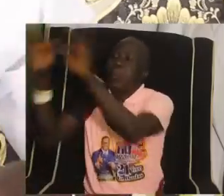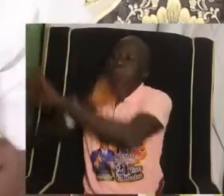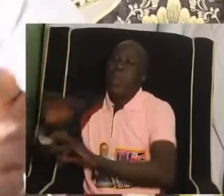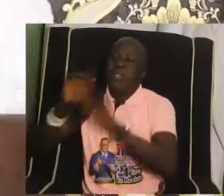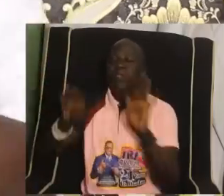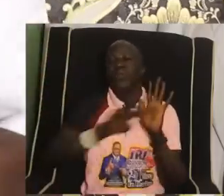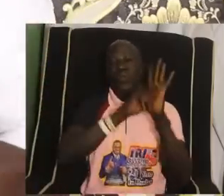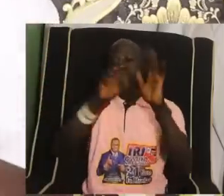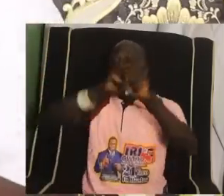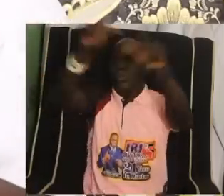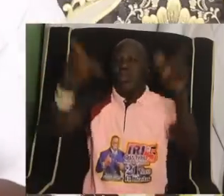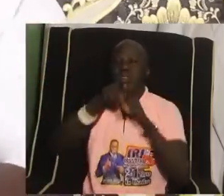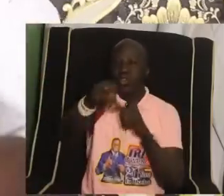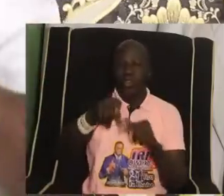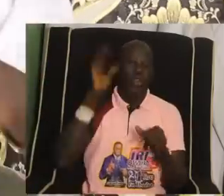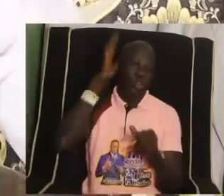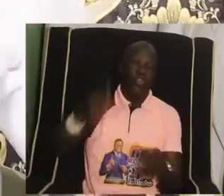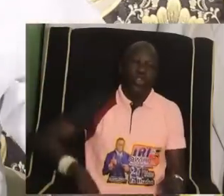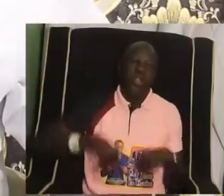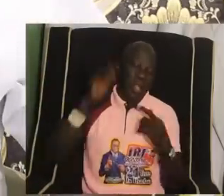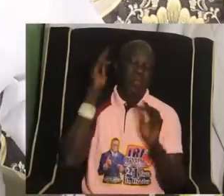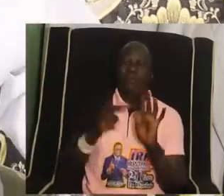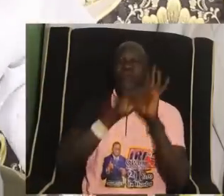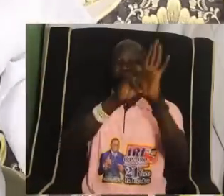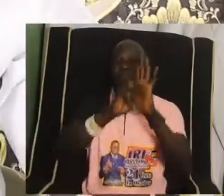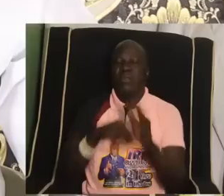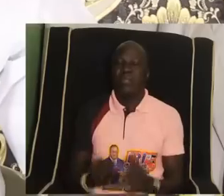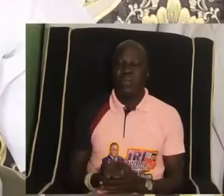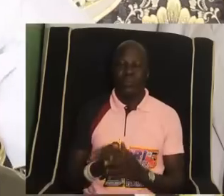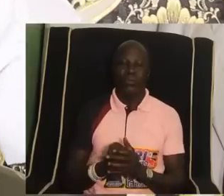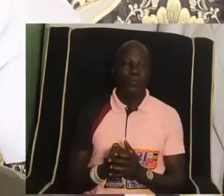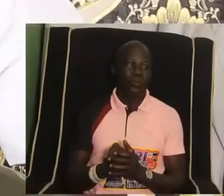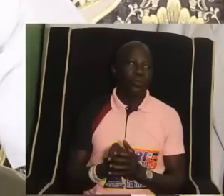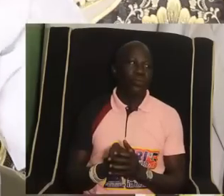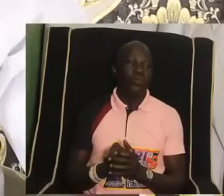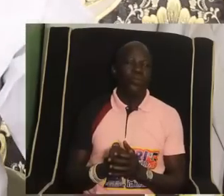you the power for me.